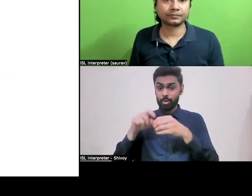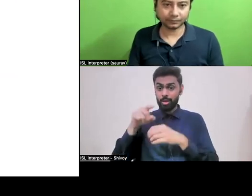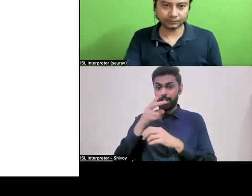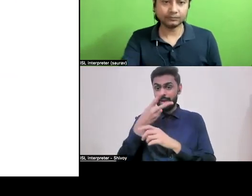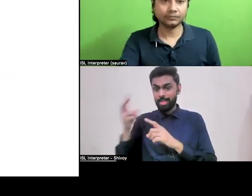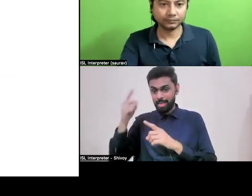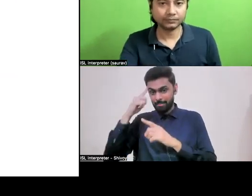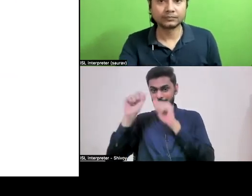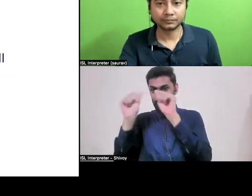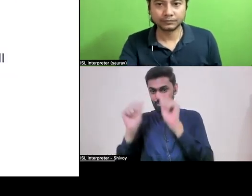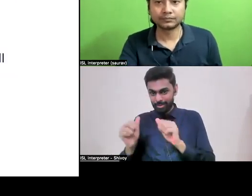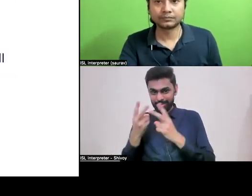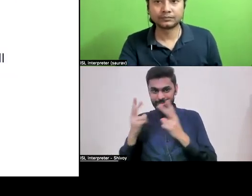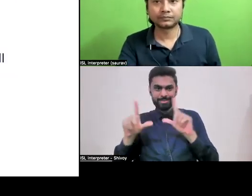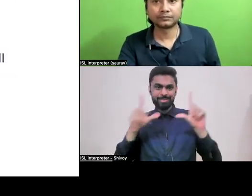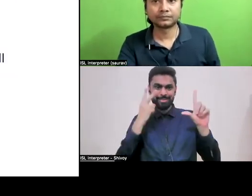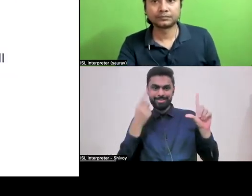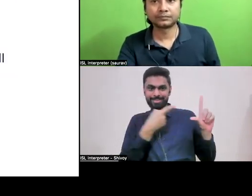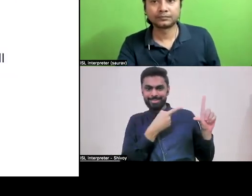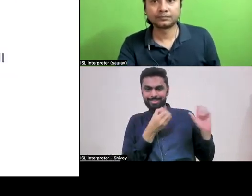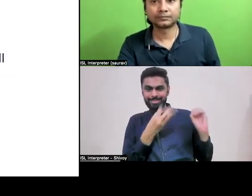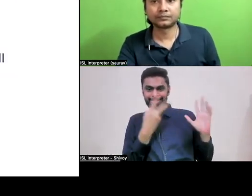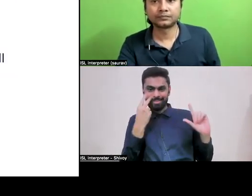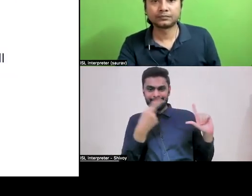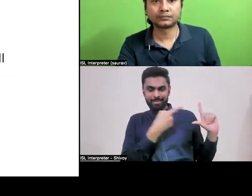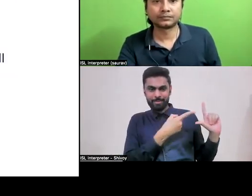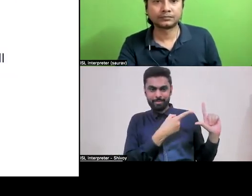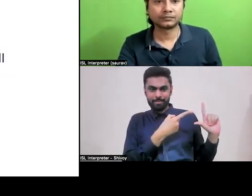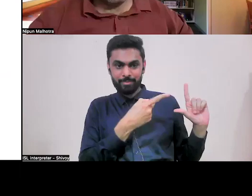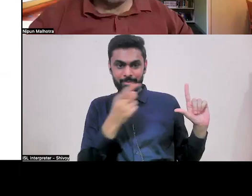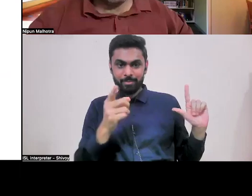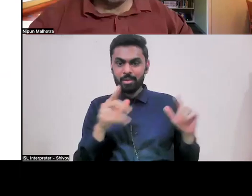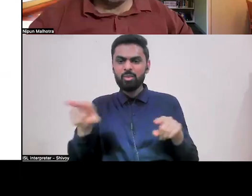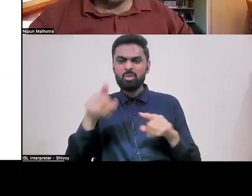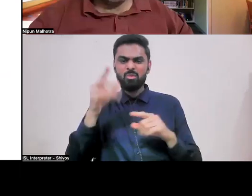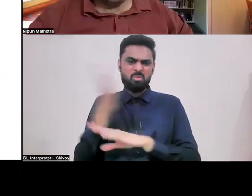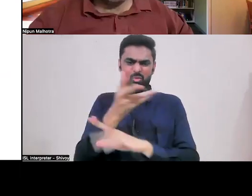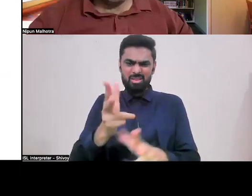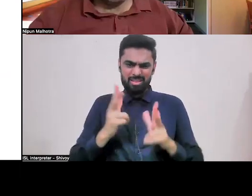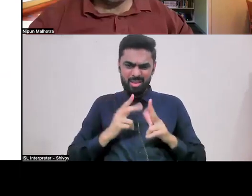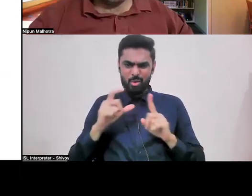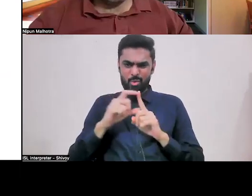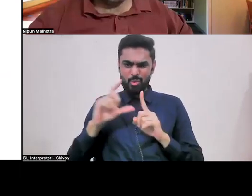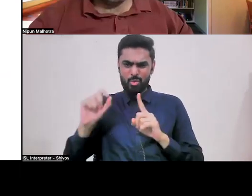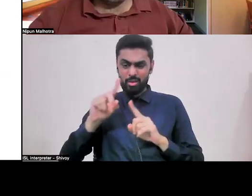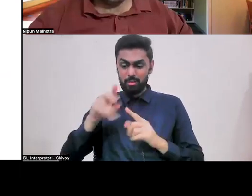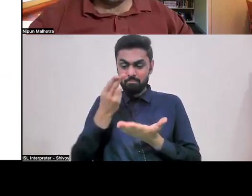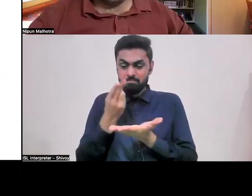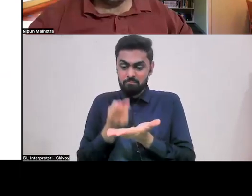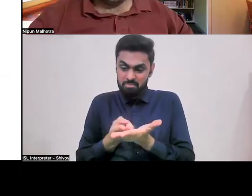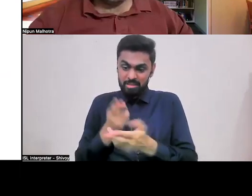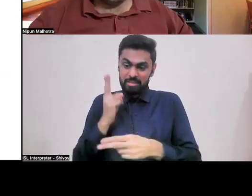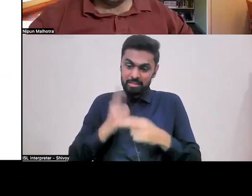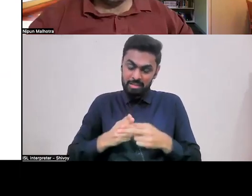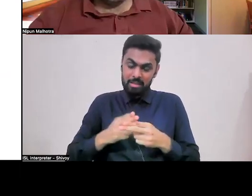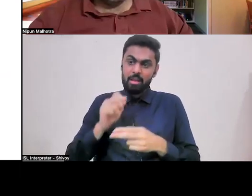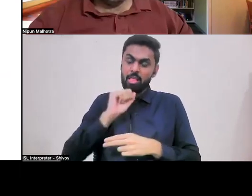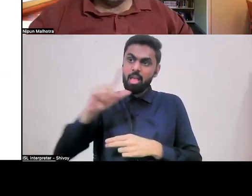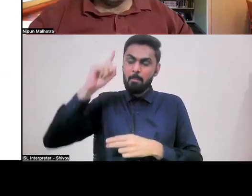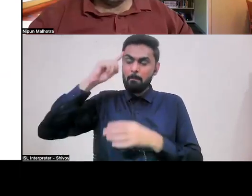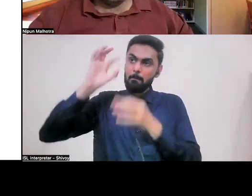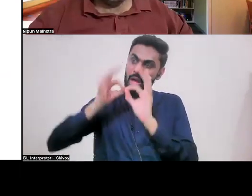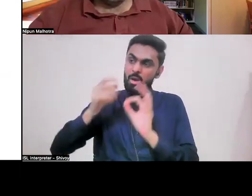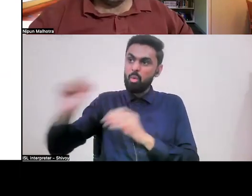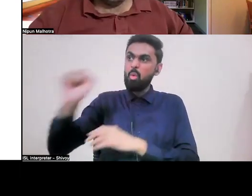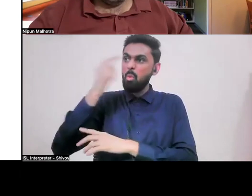screen, just in the beginning, that your son will be like a wooden doll. If that mental model had been there with your parents, you would